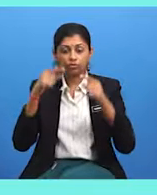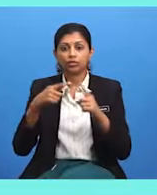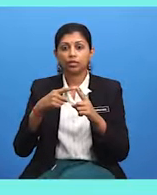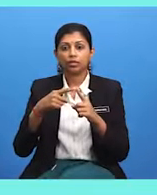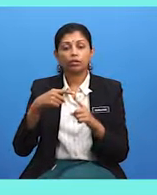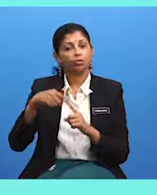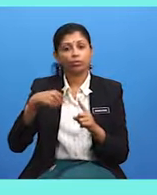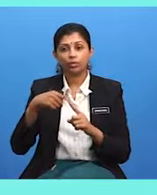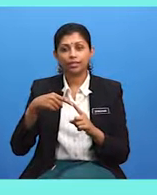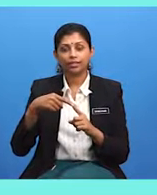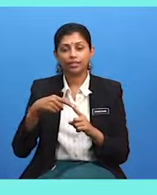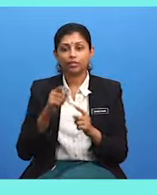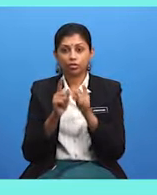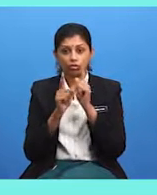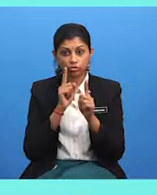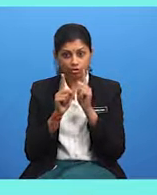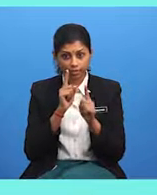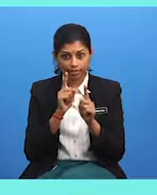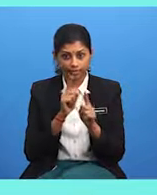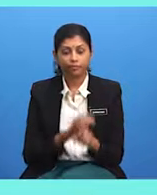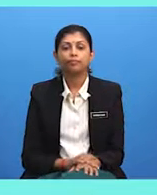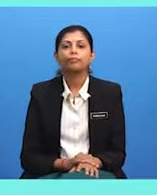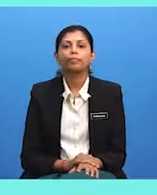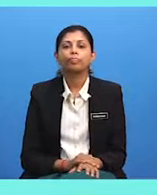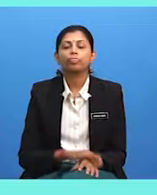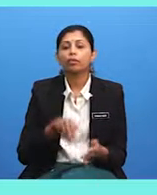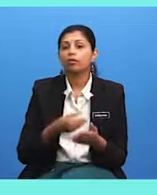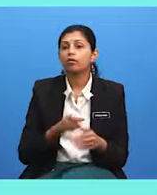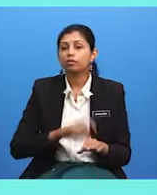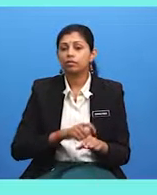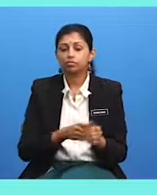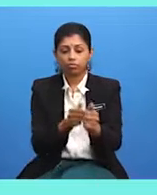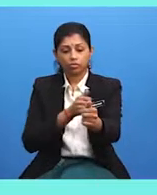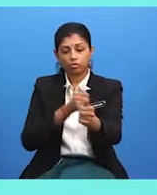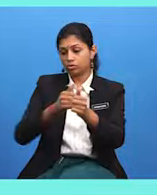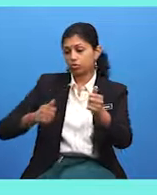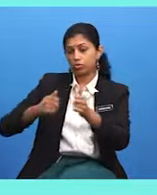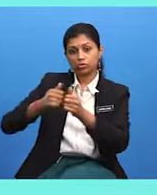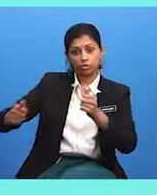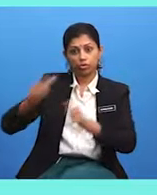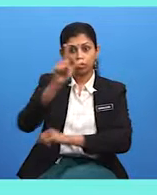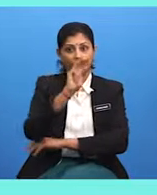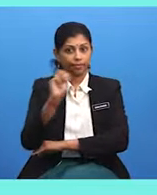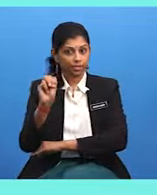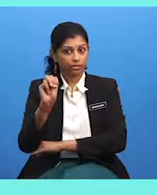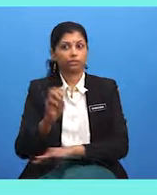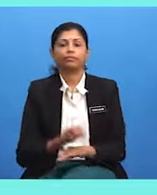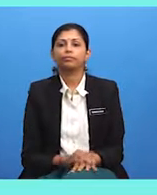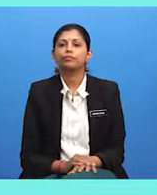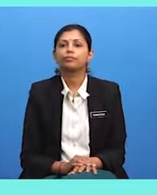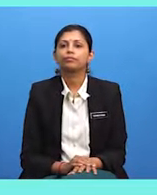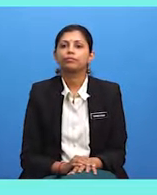them. At all times, practice social distancing of 1 meter at